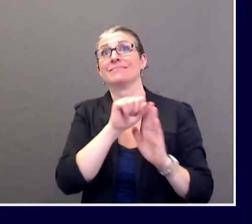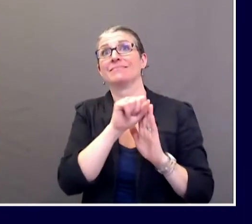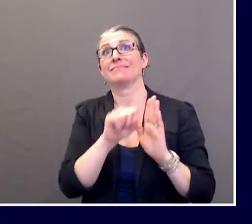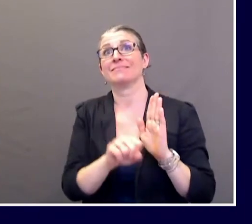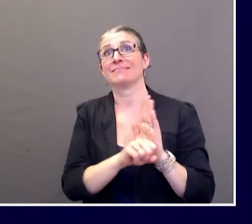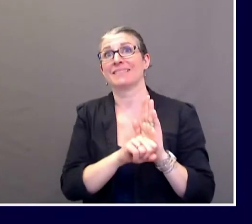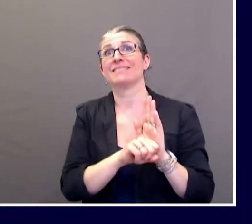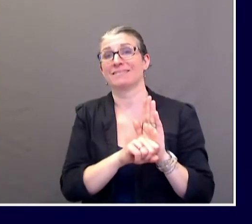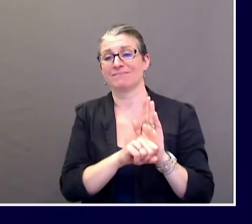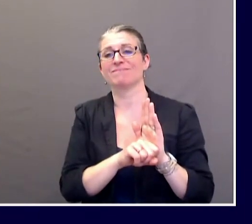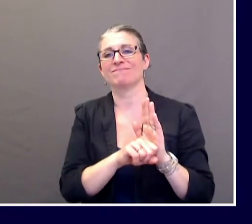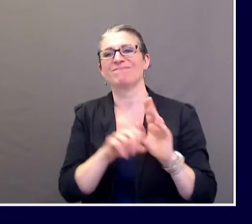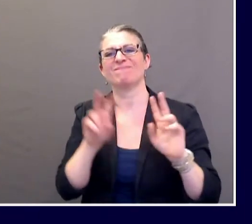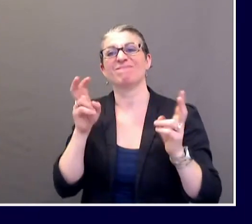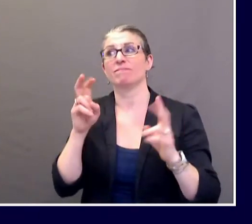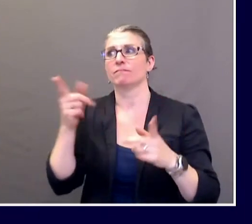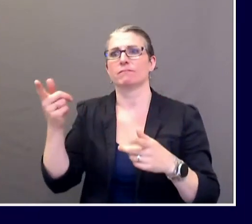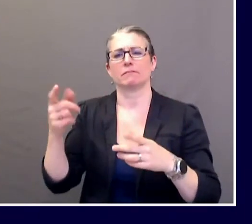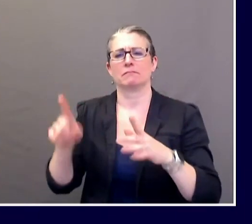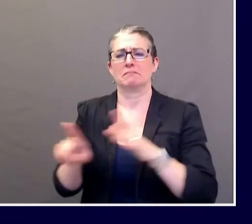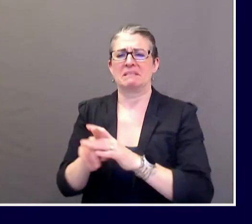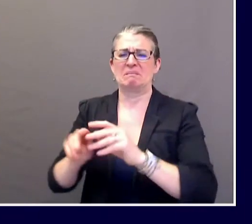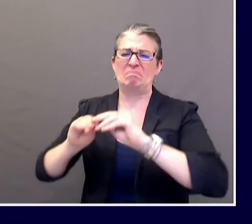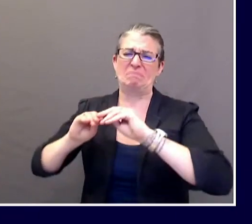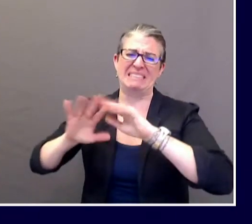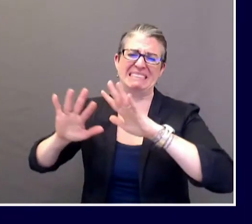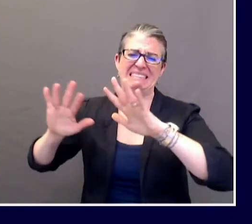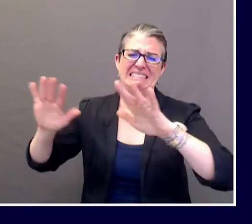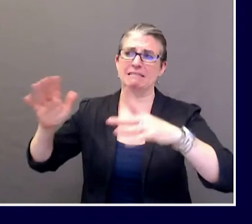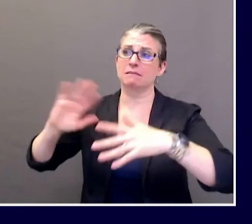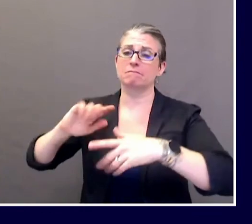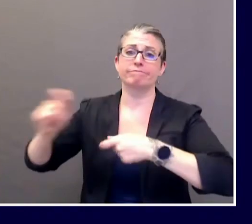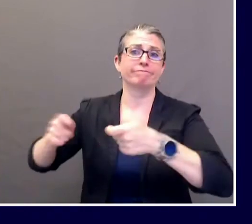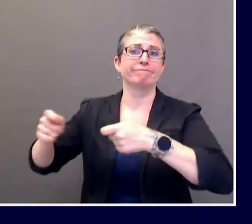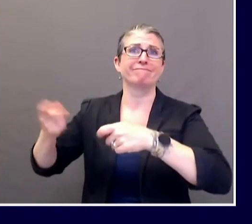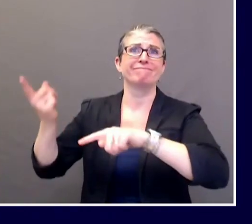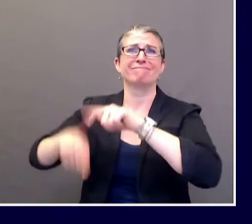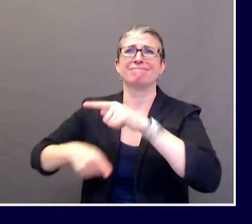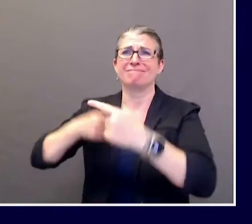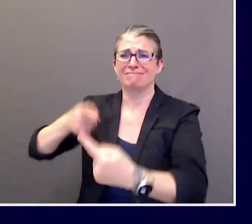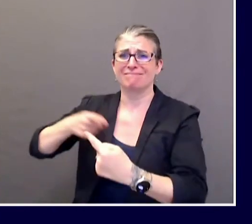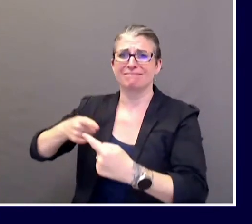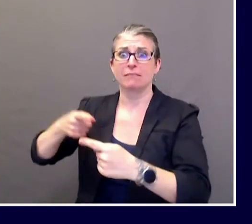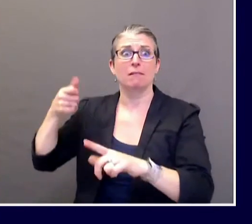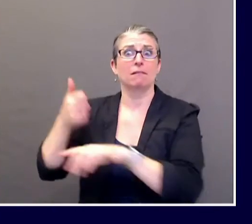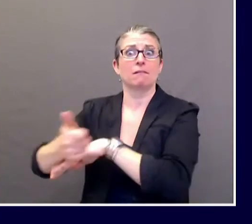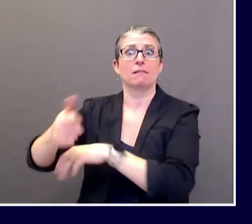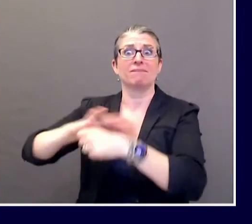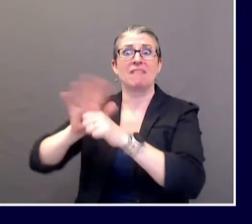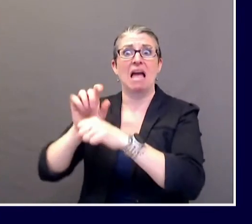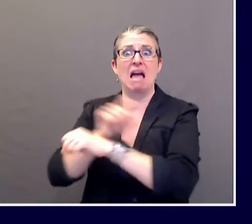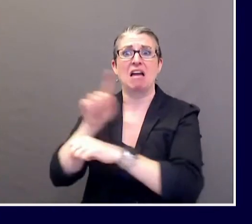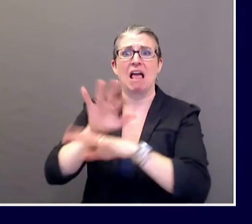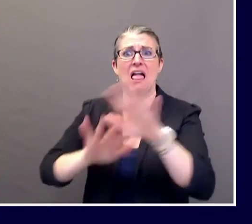fairly strict criteria. If we find something of that nature, then we've got the ability to put them on the list.